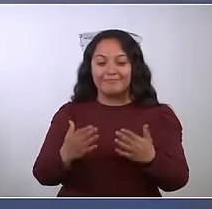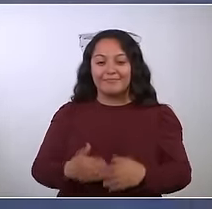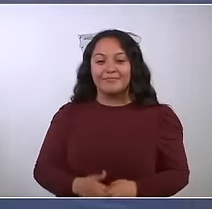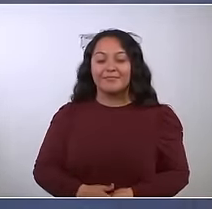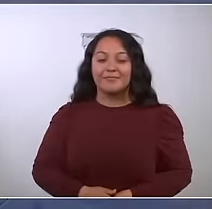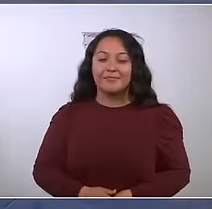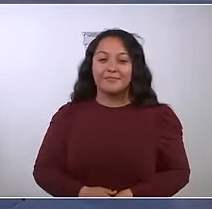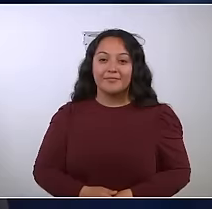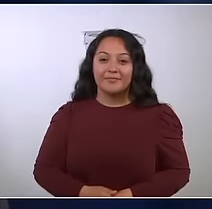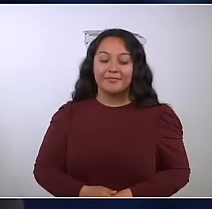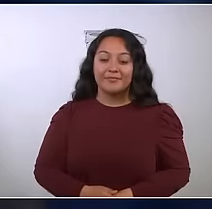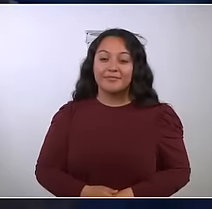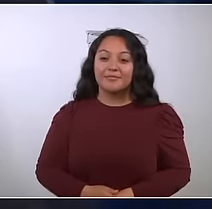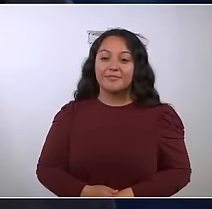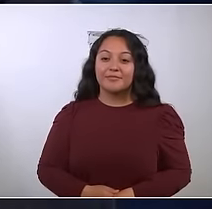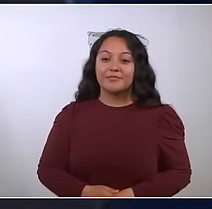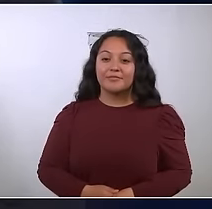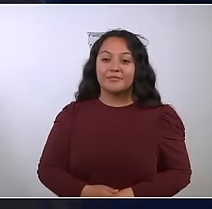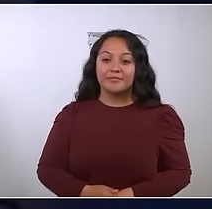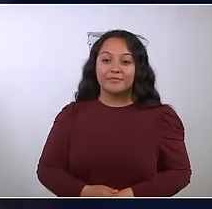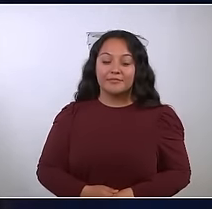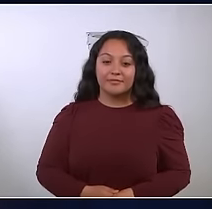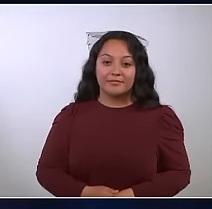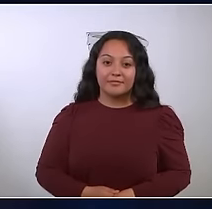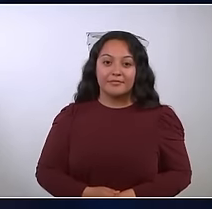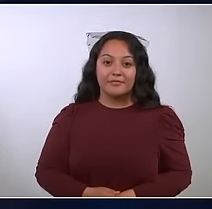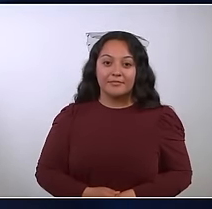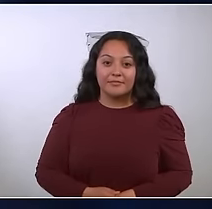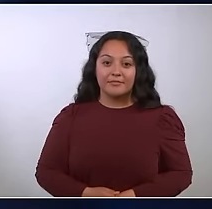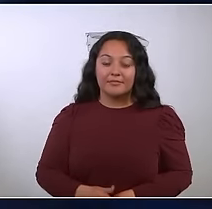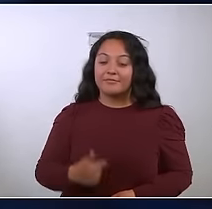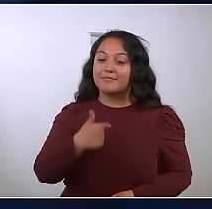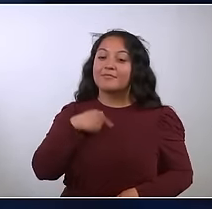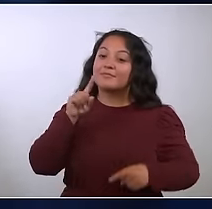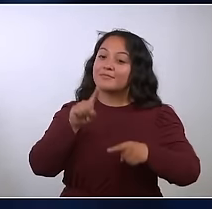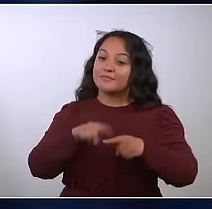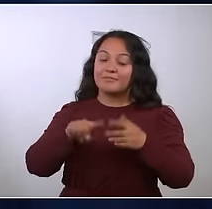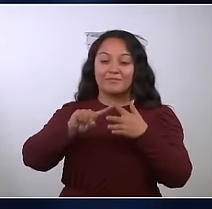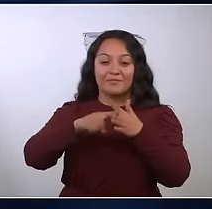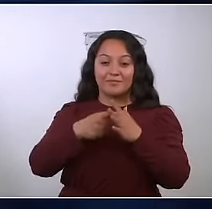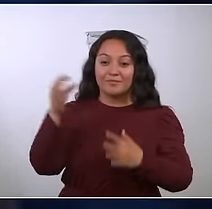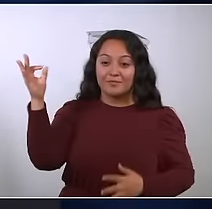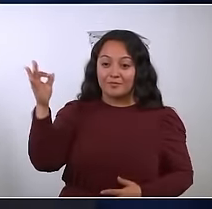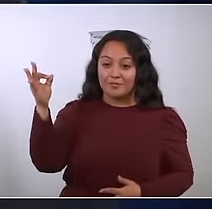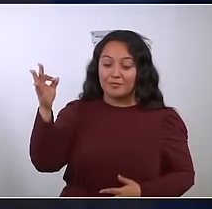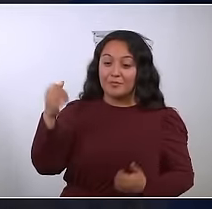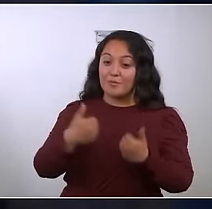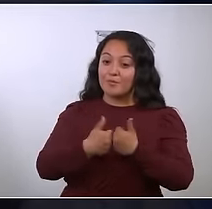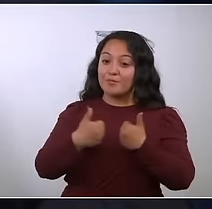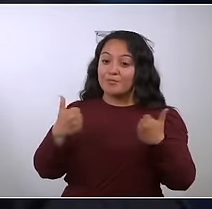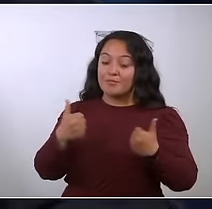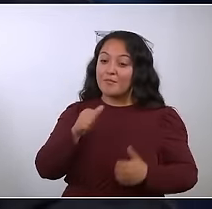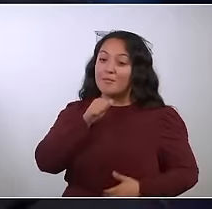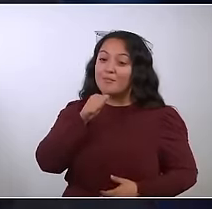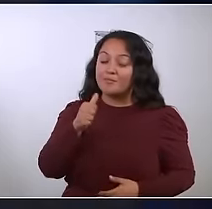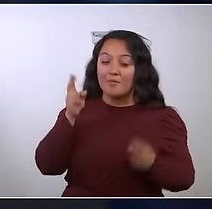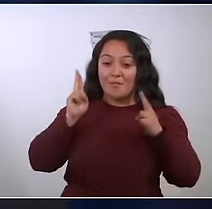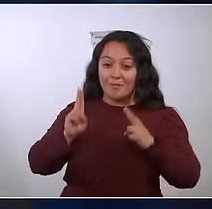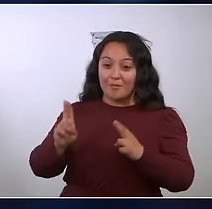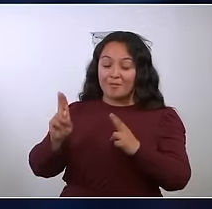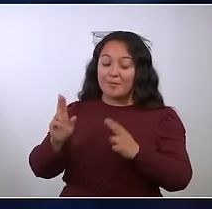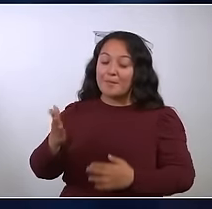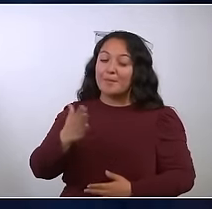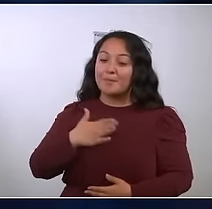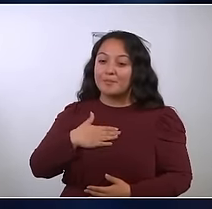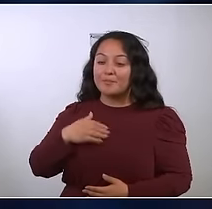brethren. Y también, and also, no puedo entrar a la palabra de Dios sin honrar a mi amada esposa. I can't get into